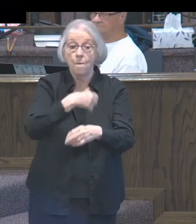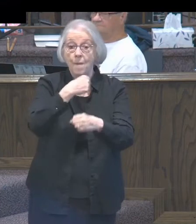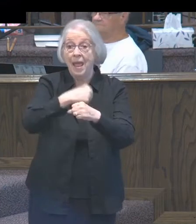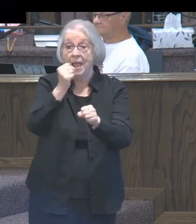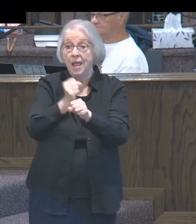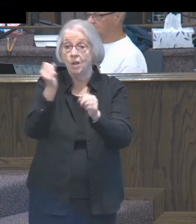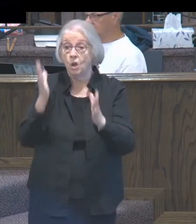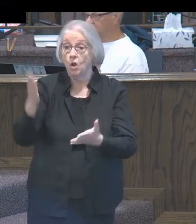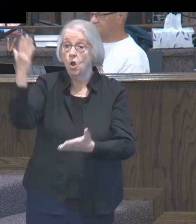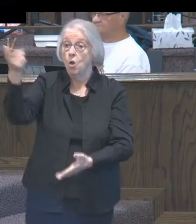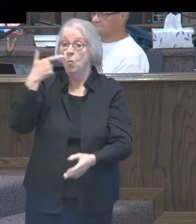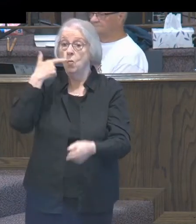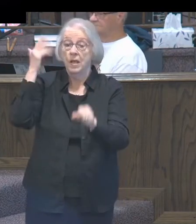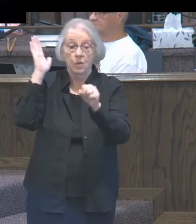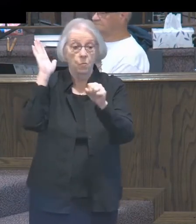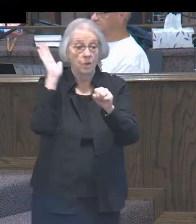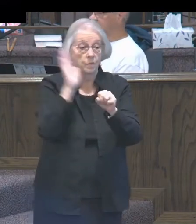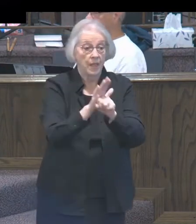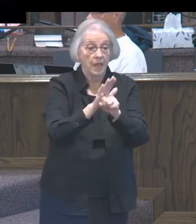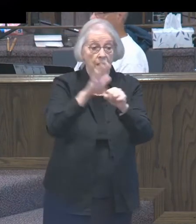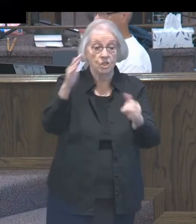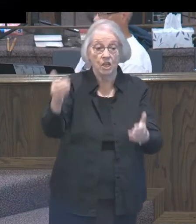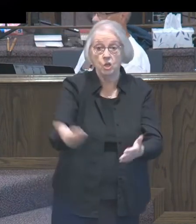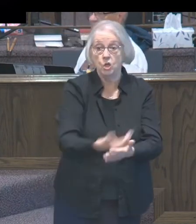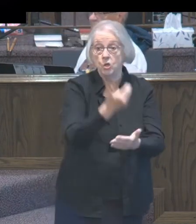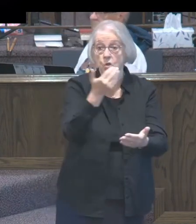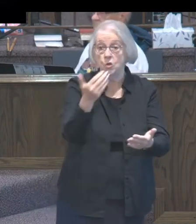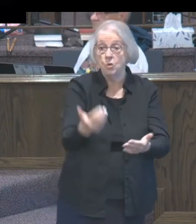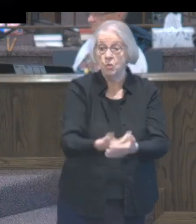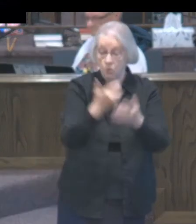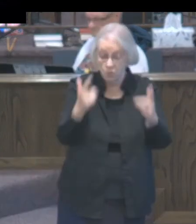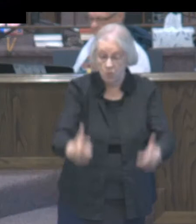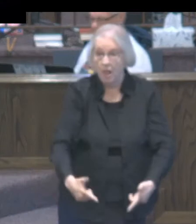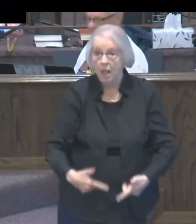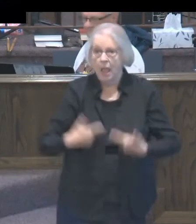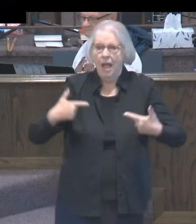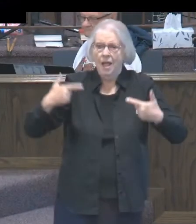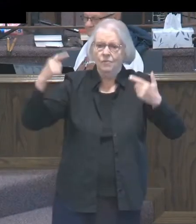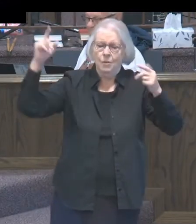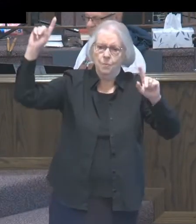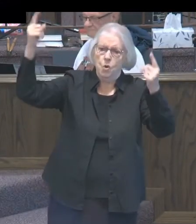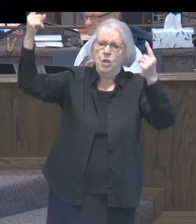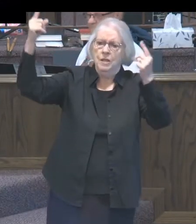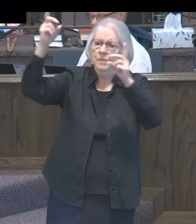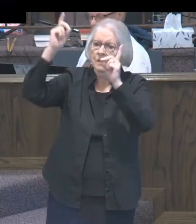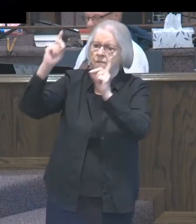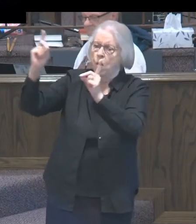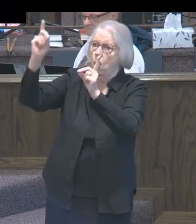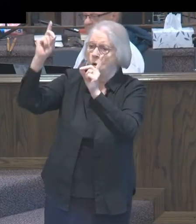our Maker, we would pledge anew. Life's